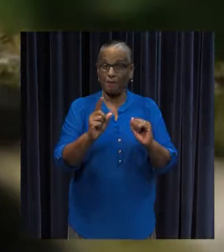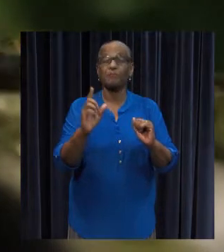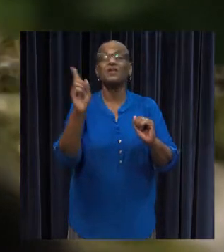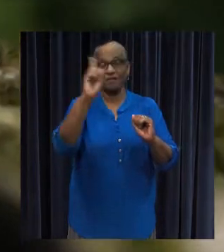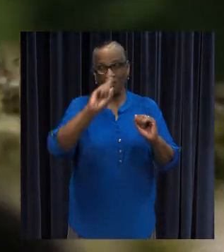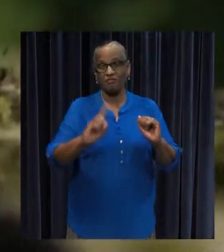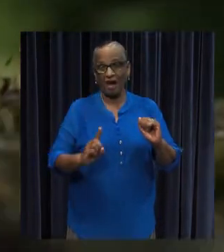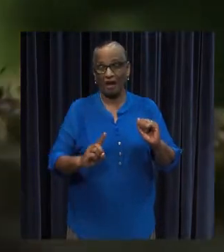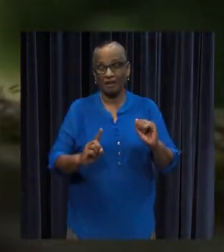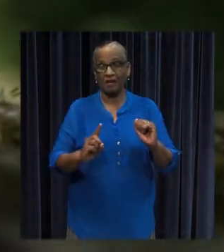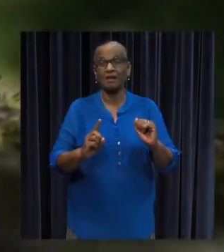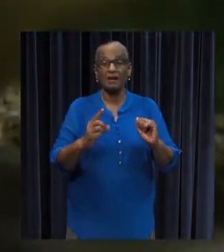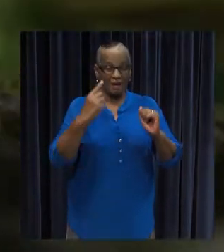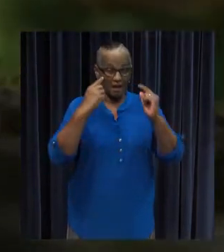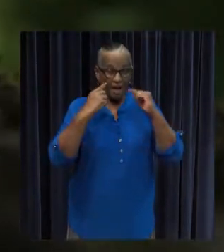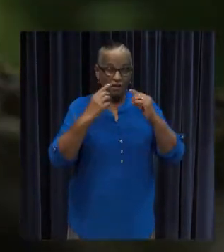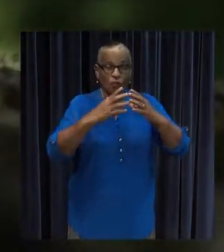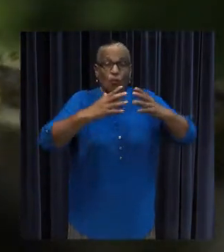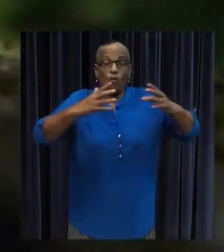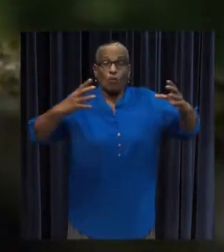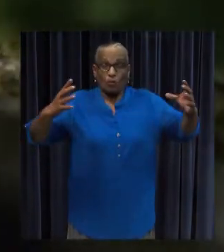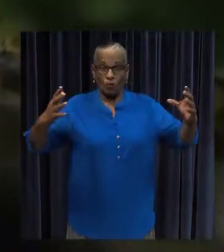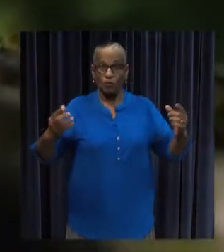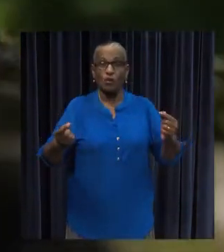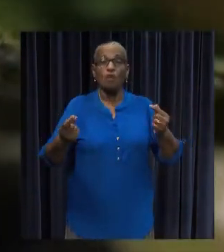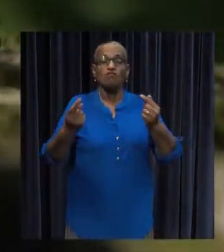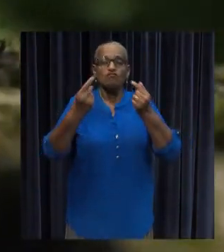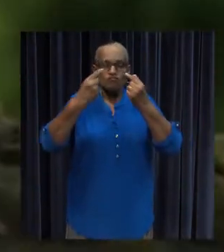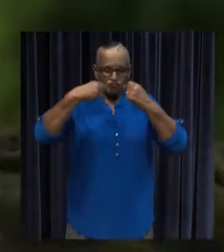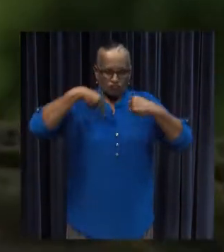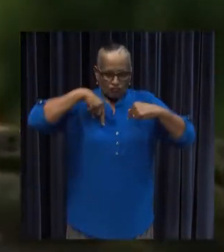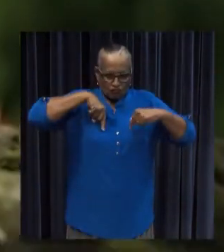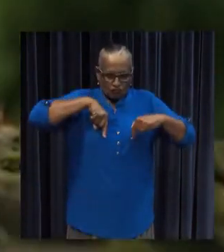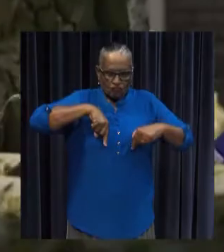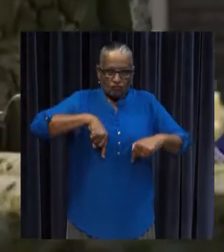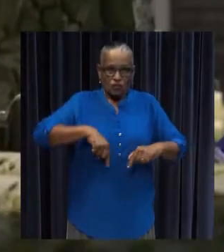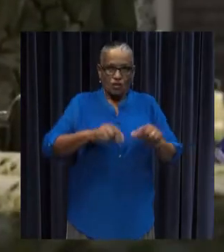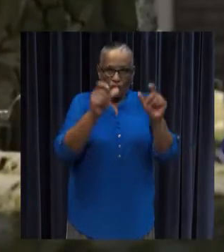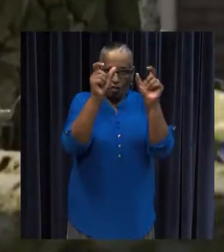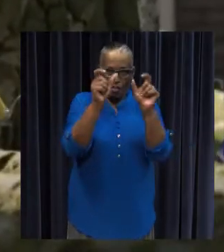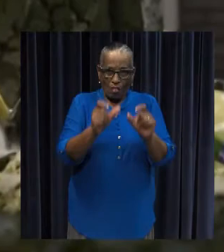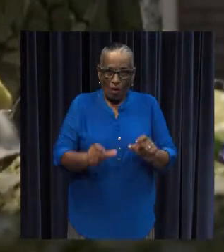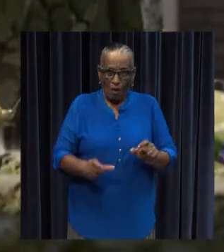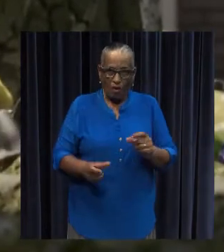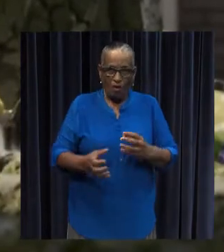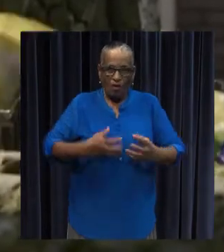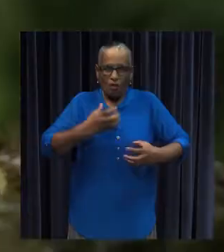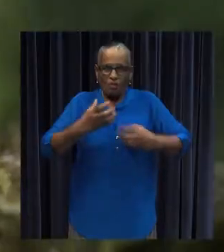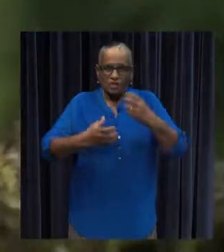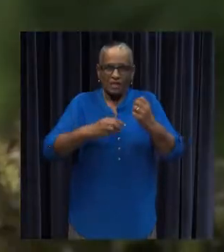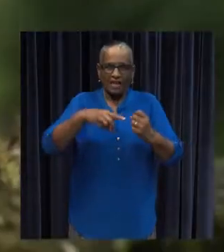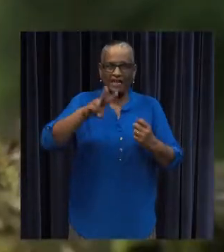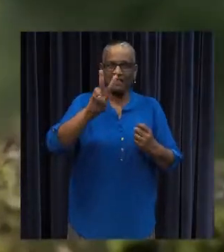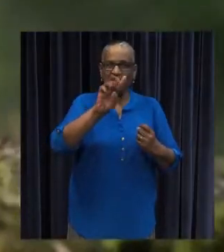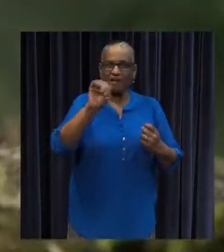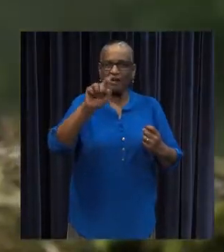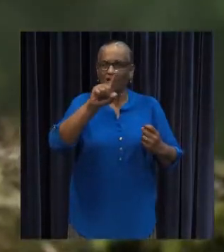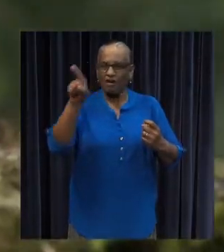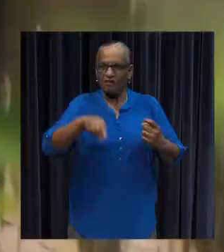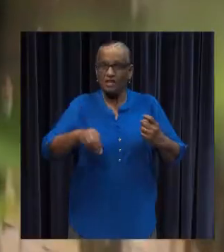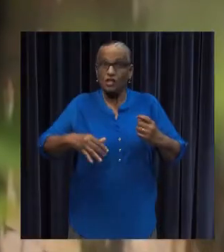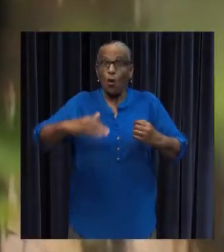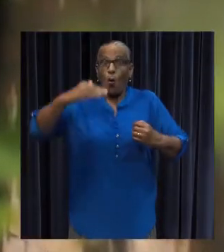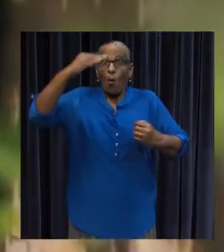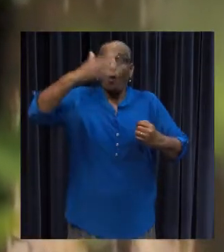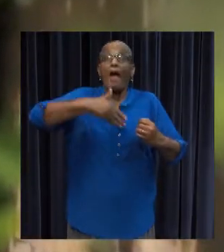proper protection. It is more likely that this substance will end up in the lungs when the concentration of the fiber